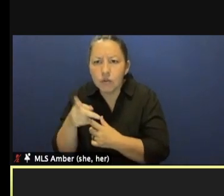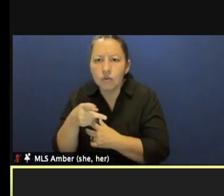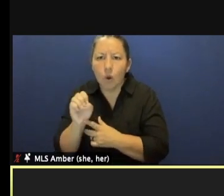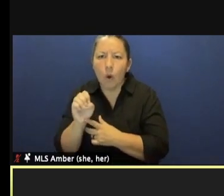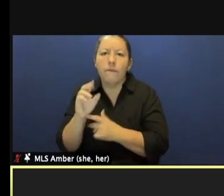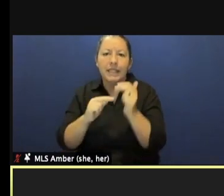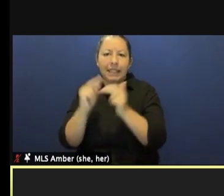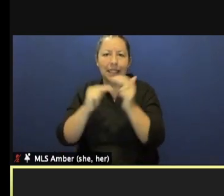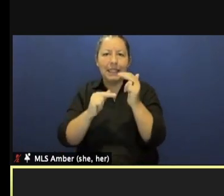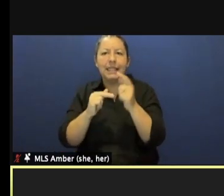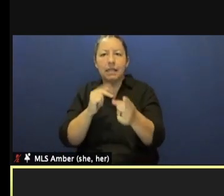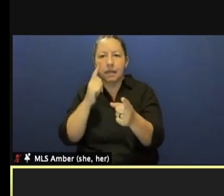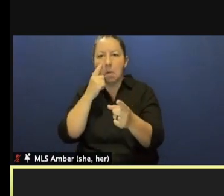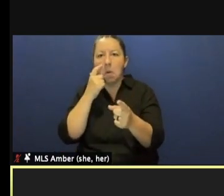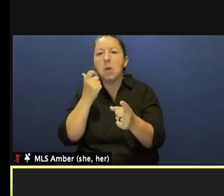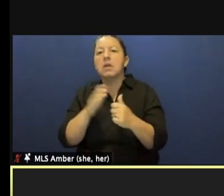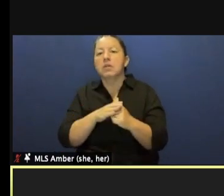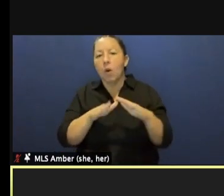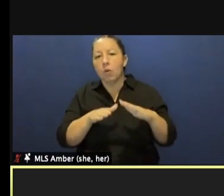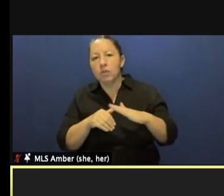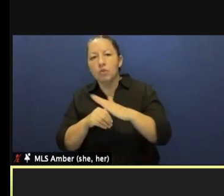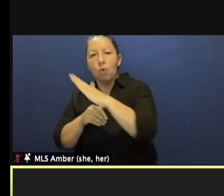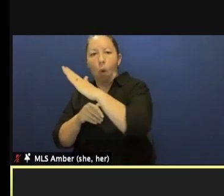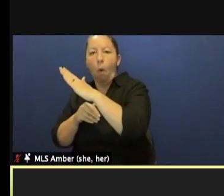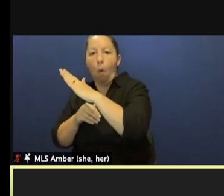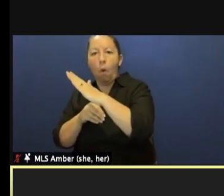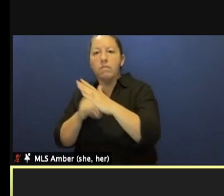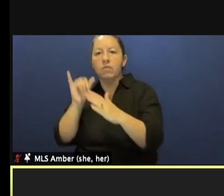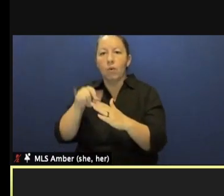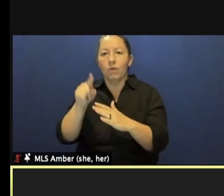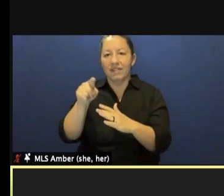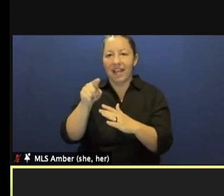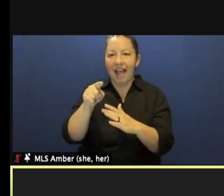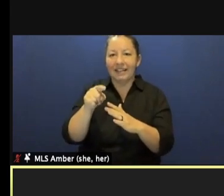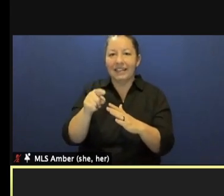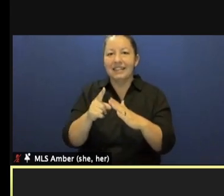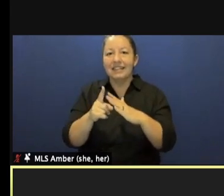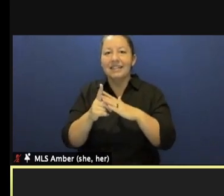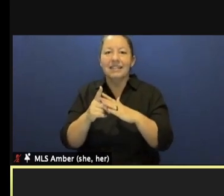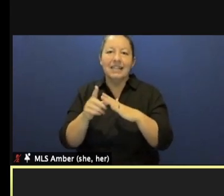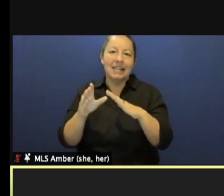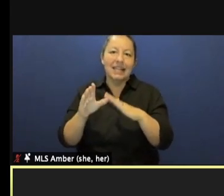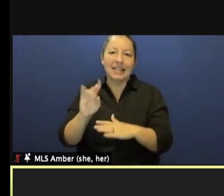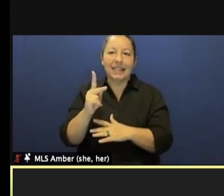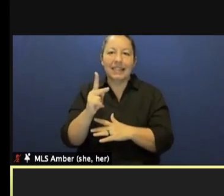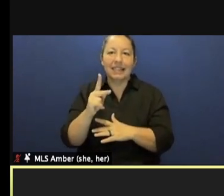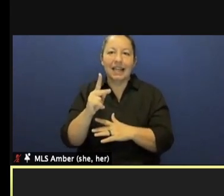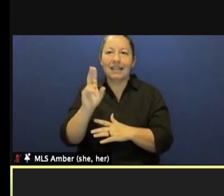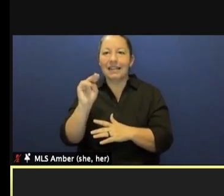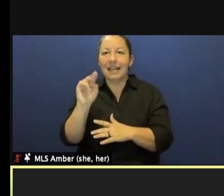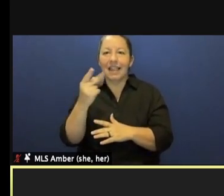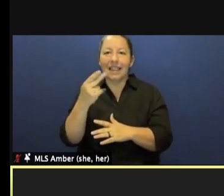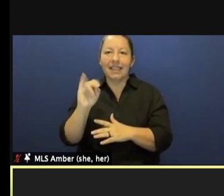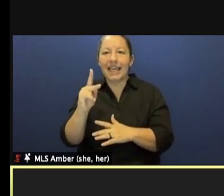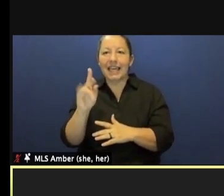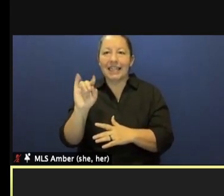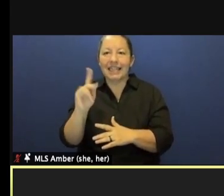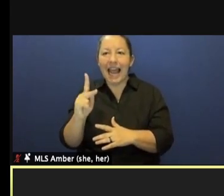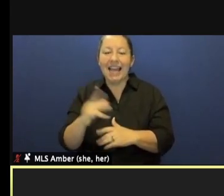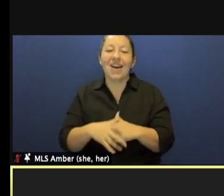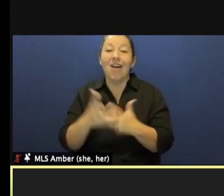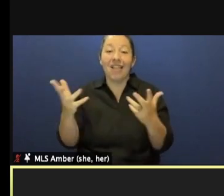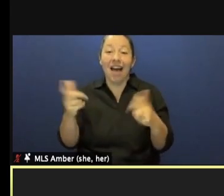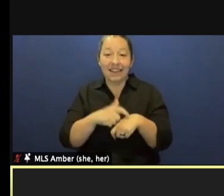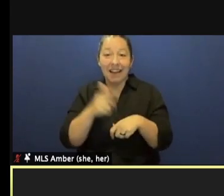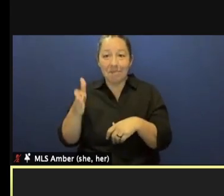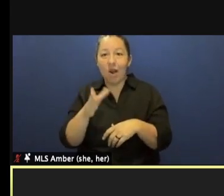horizontal bed. That's the sink tank. We've spent a fair number of time down there. and have forced ourselves to